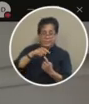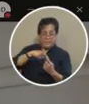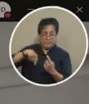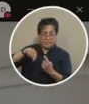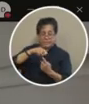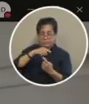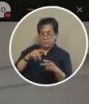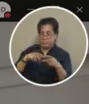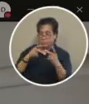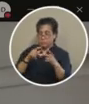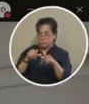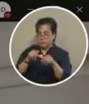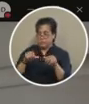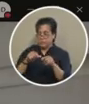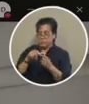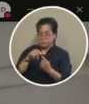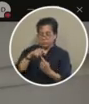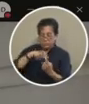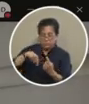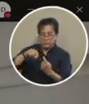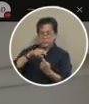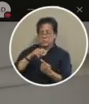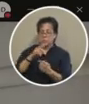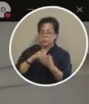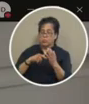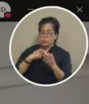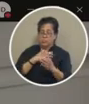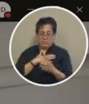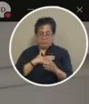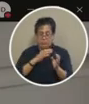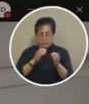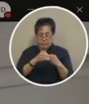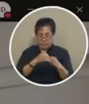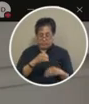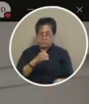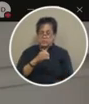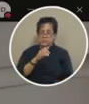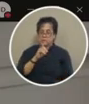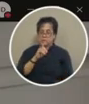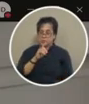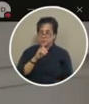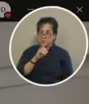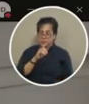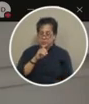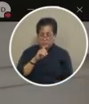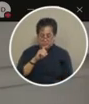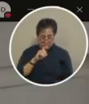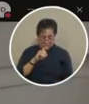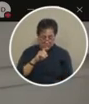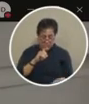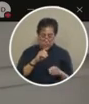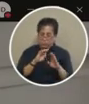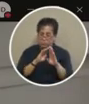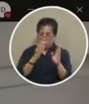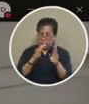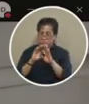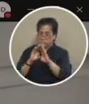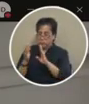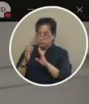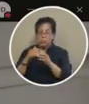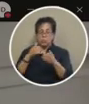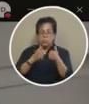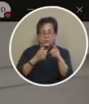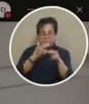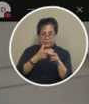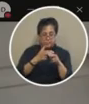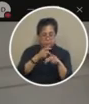the proposed location. So what we did, my office, we went door to door and asked our constituents, which